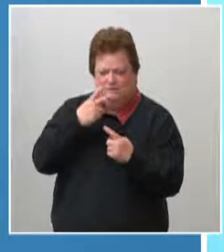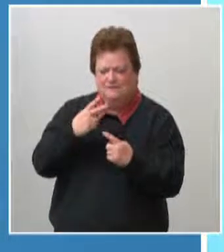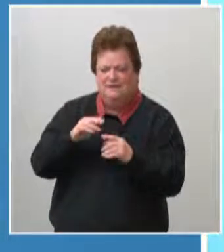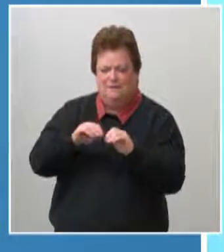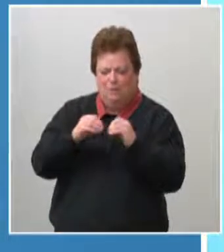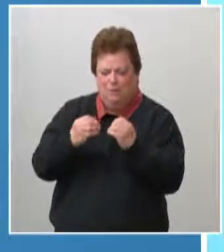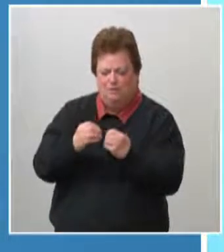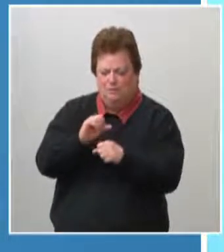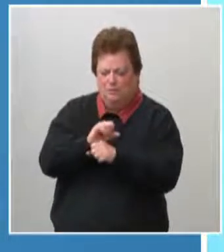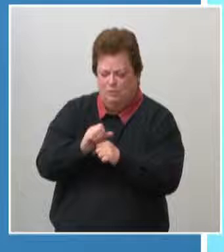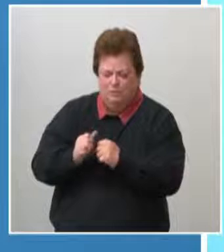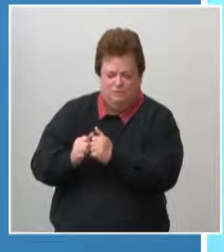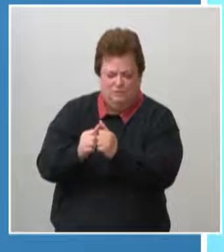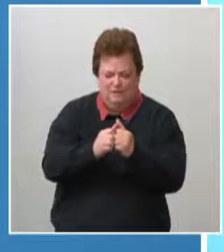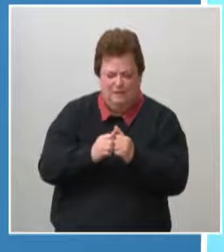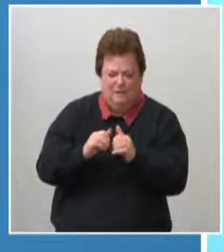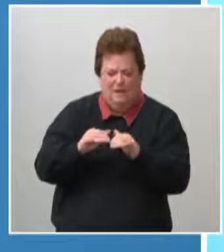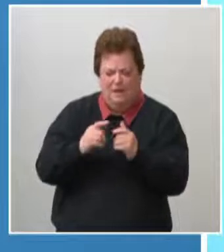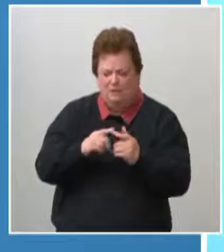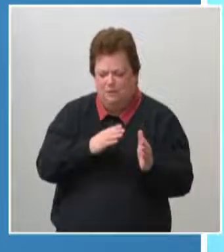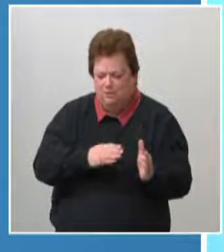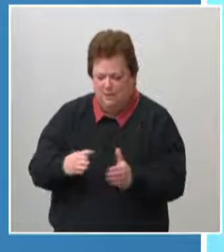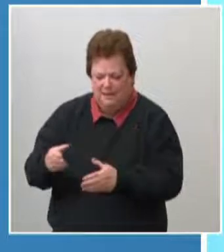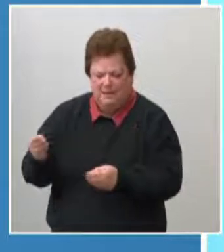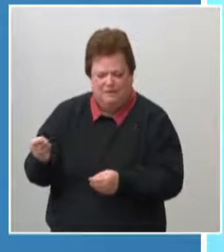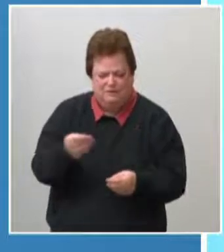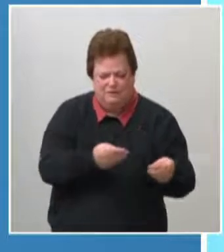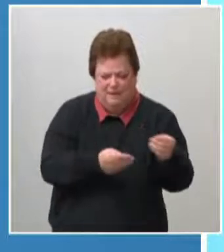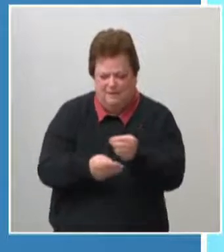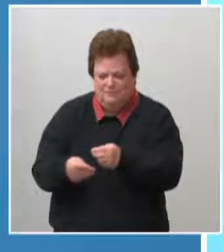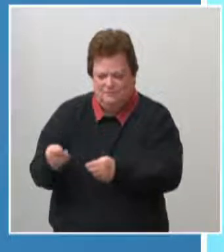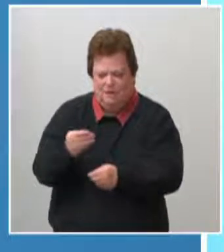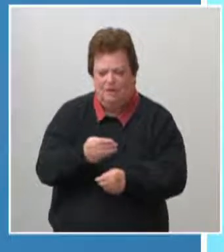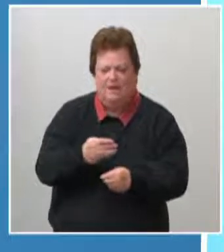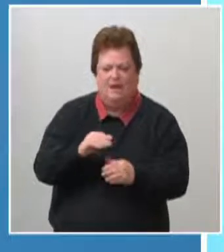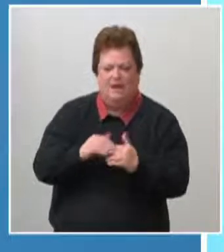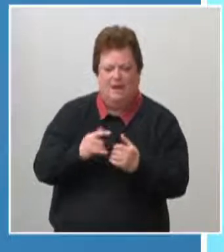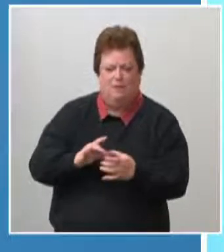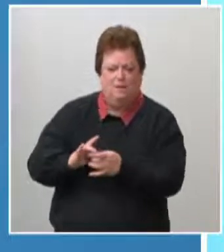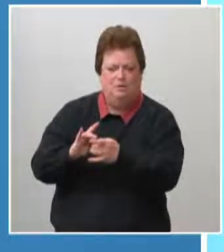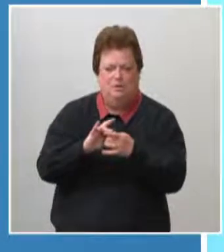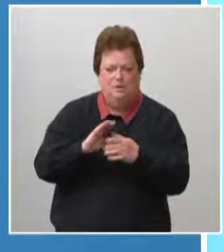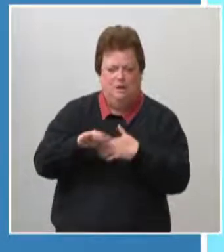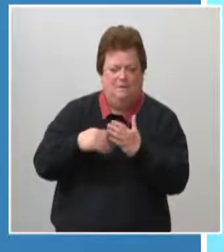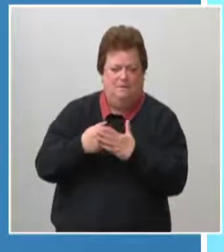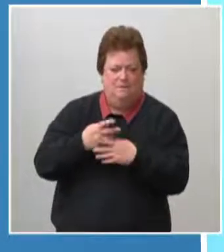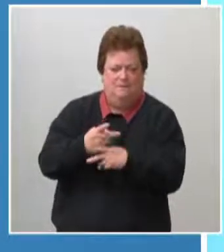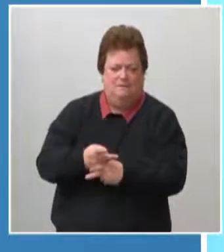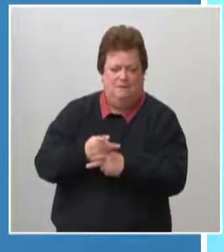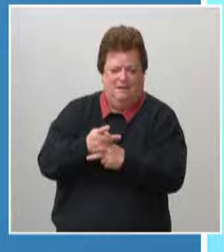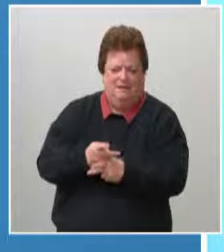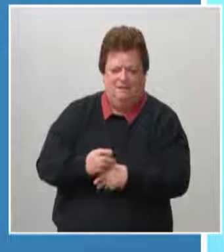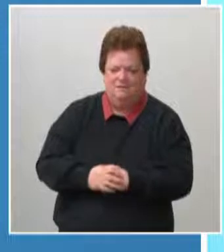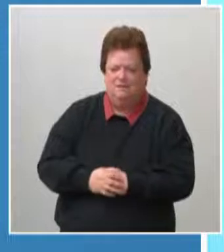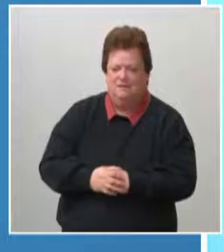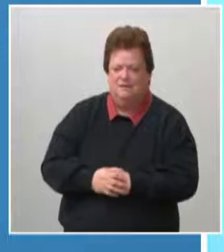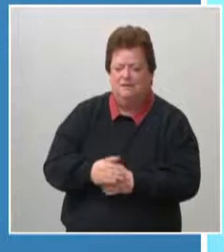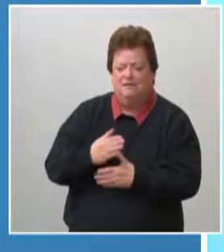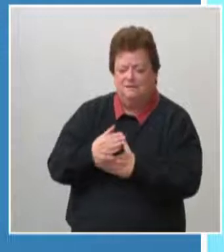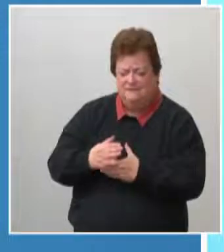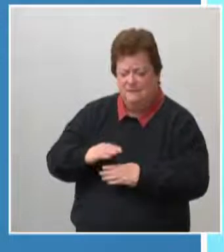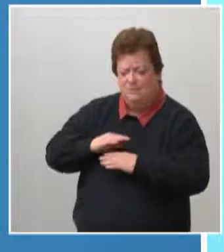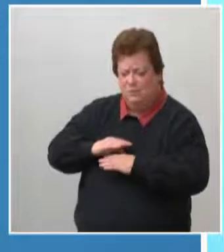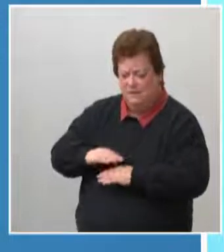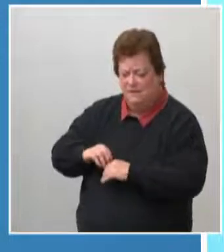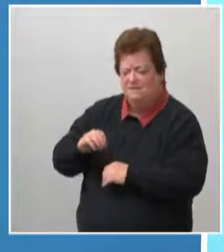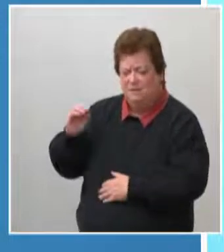to plan and transfer and take care of patients and how we coordinate that care. You know, there has been some relief in Omaha as